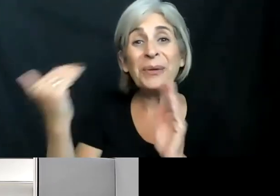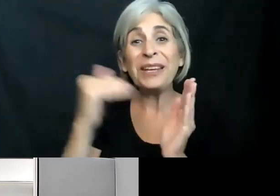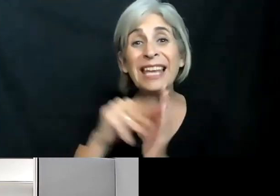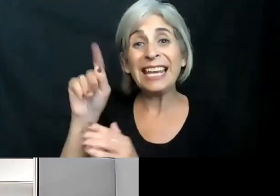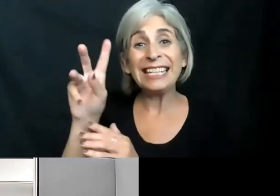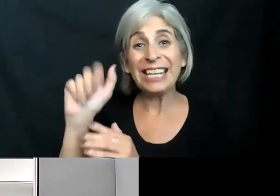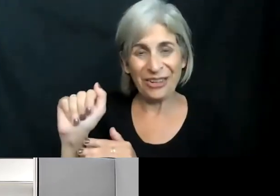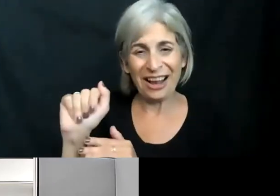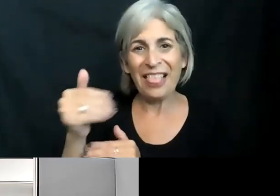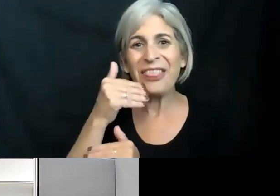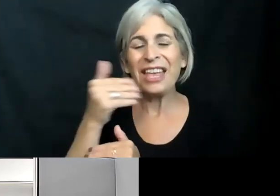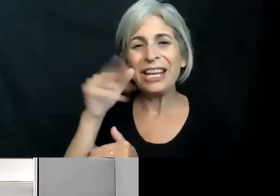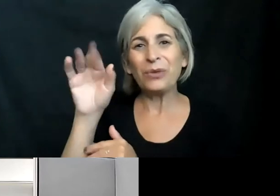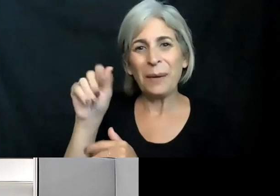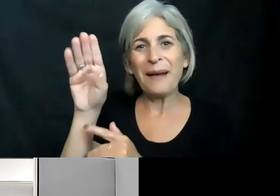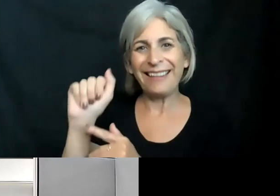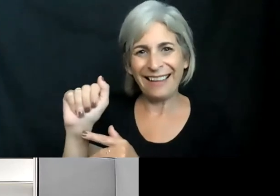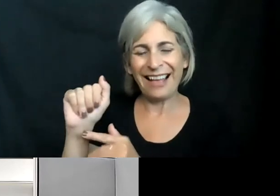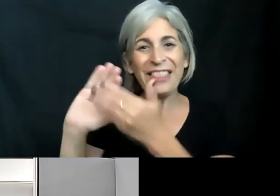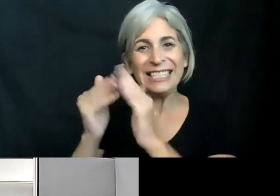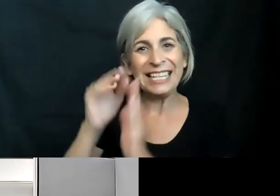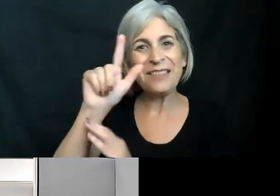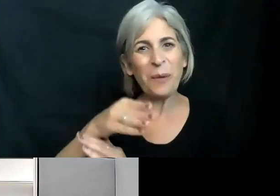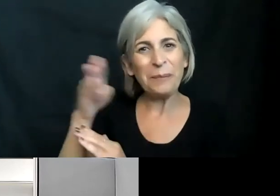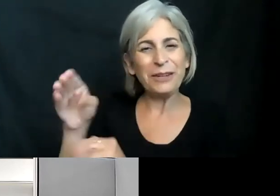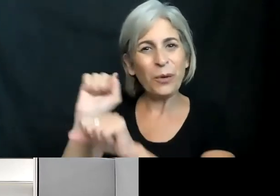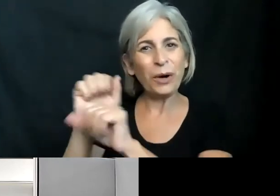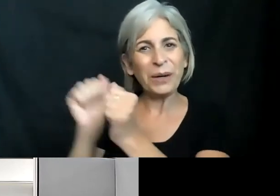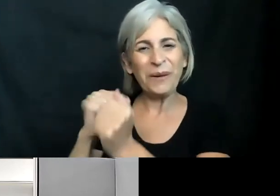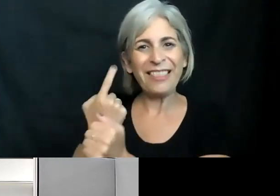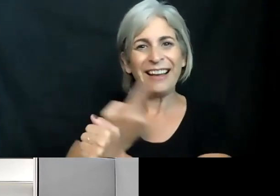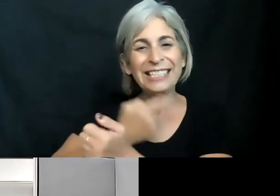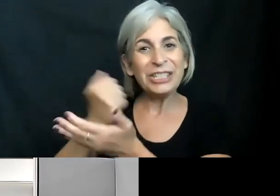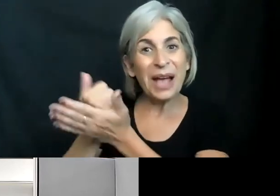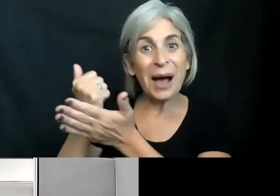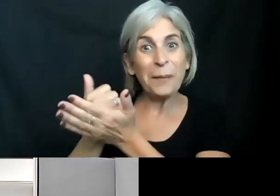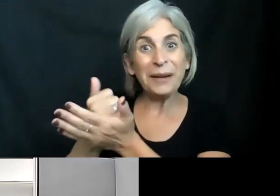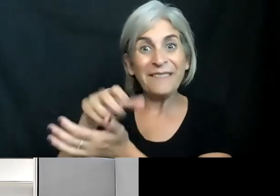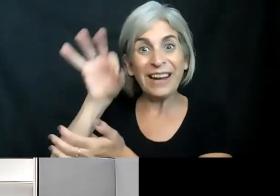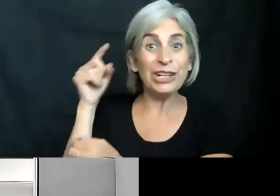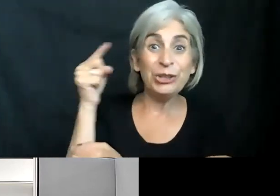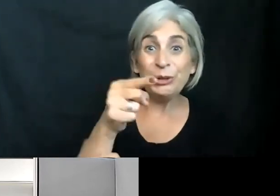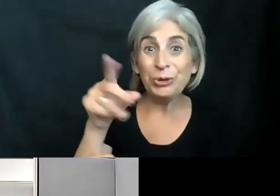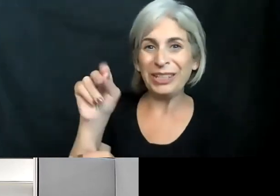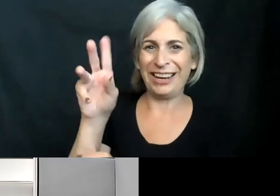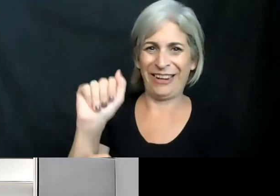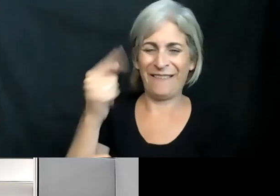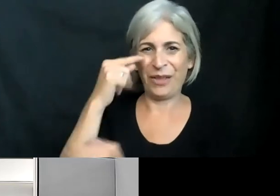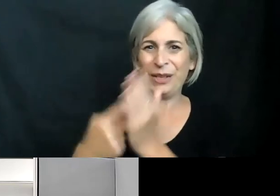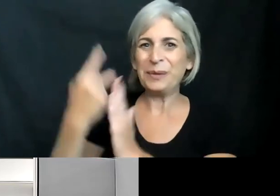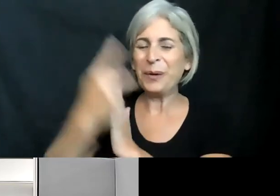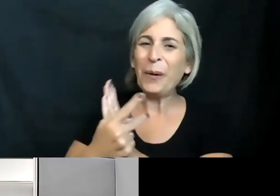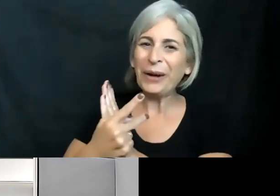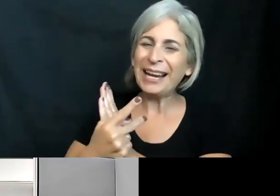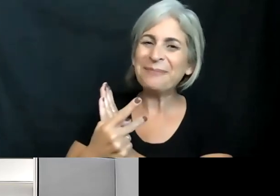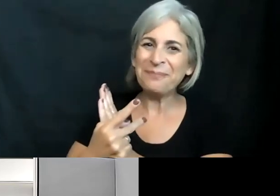So thank you to Rebecca and the city for working with us to help and find you, Kira, to have you do this program for us.